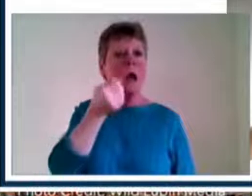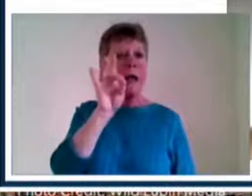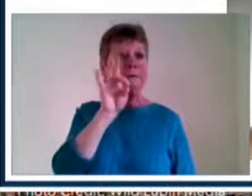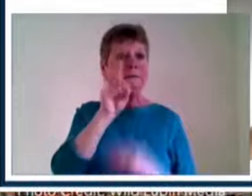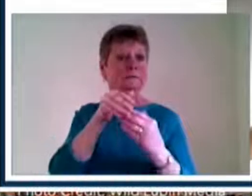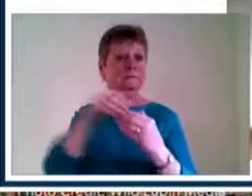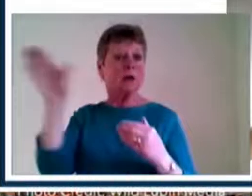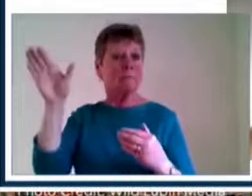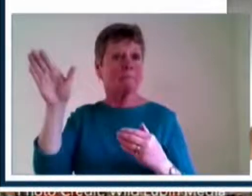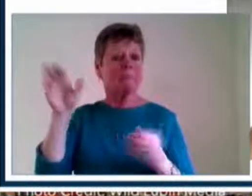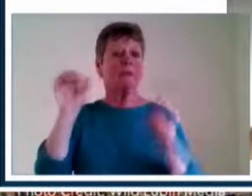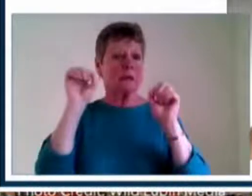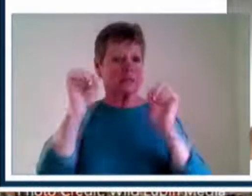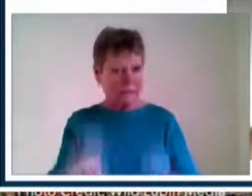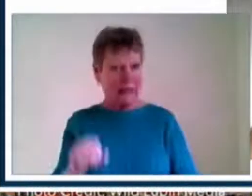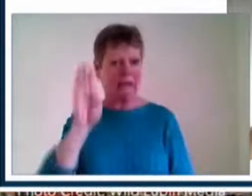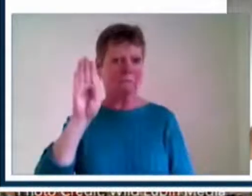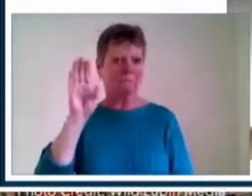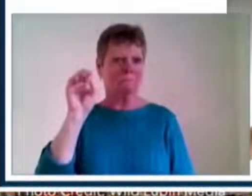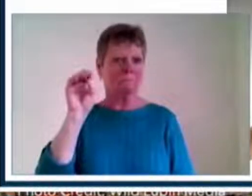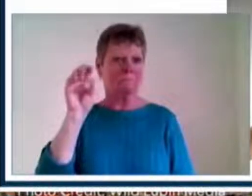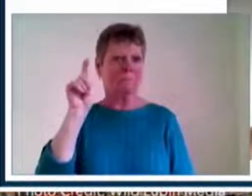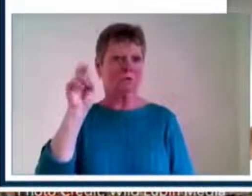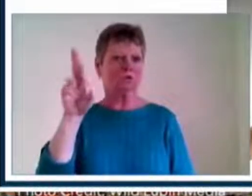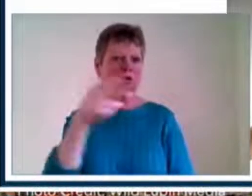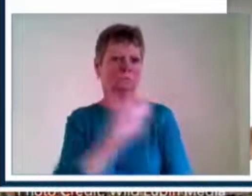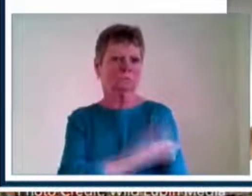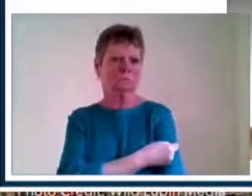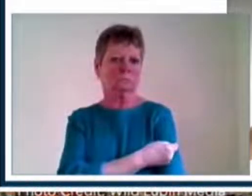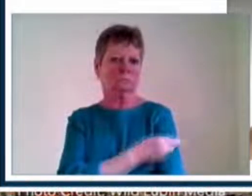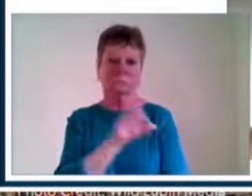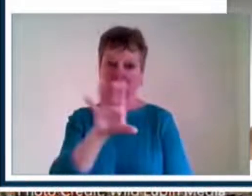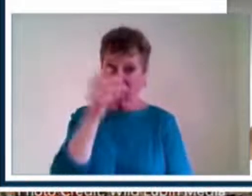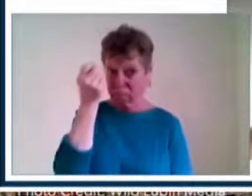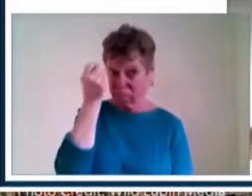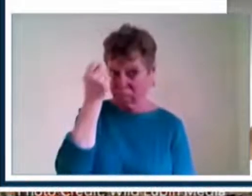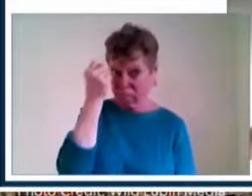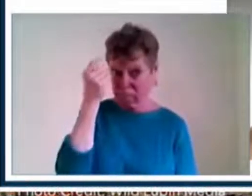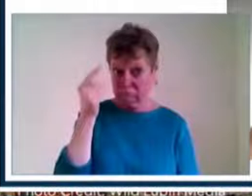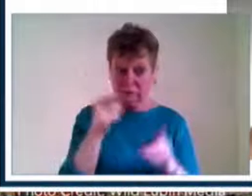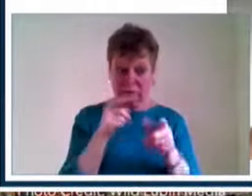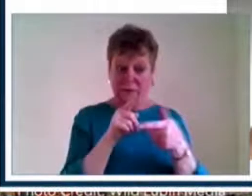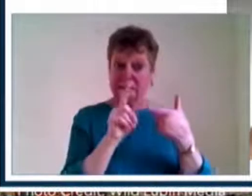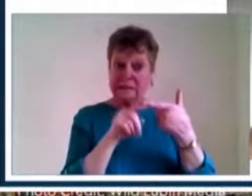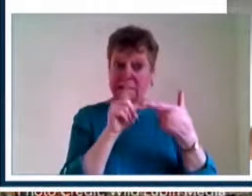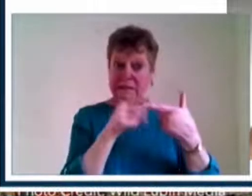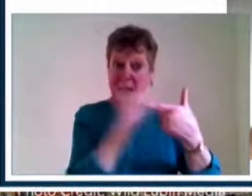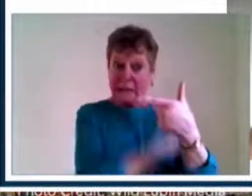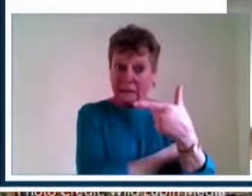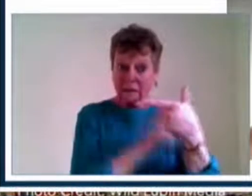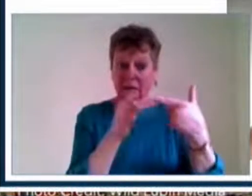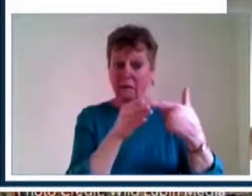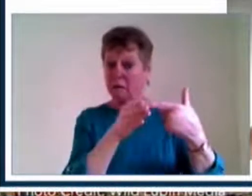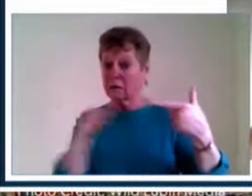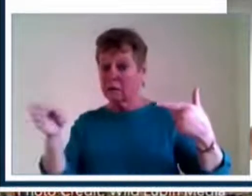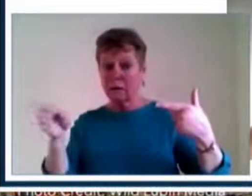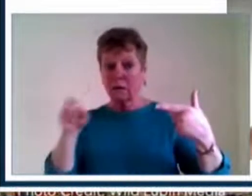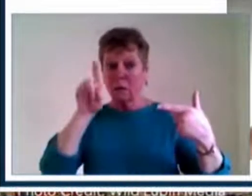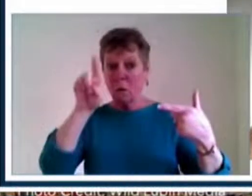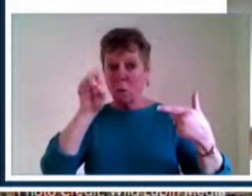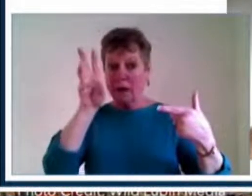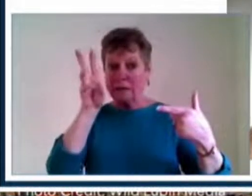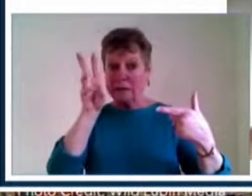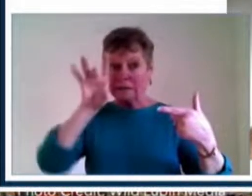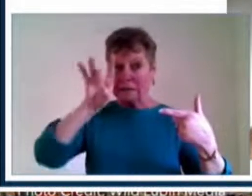eligible for a booster dose now, as long as it's been at least 168 days after your second dose.